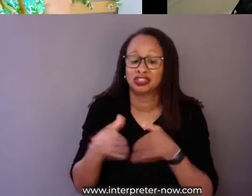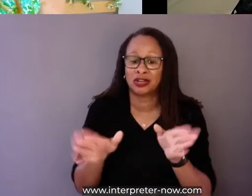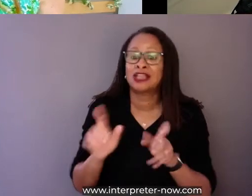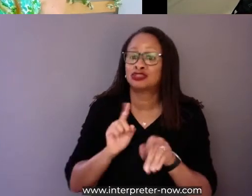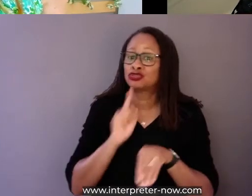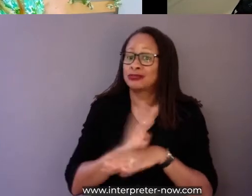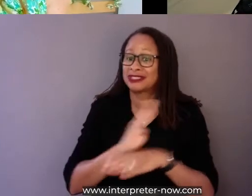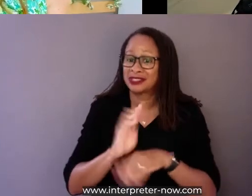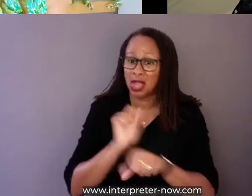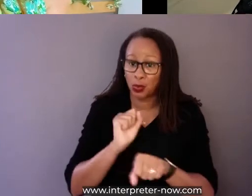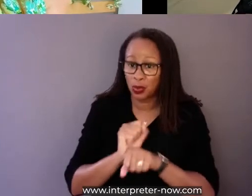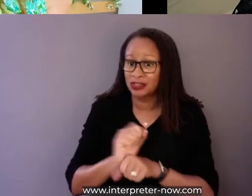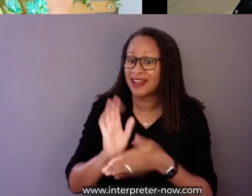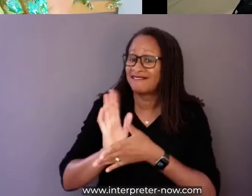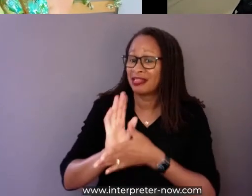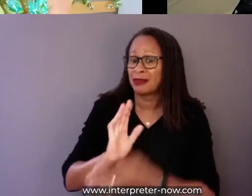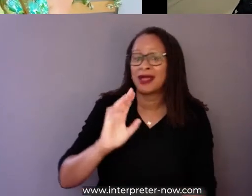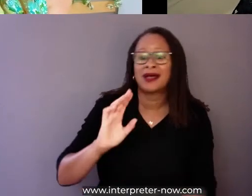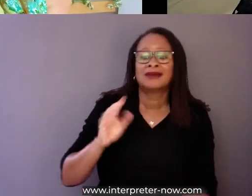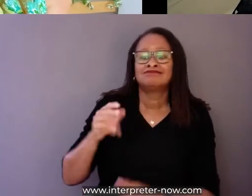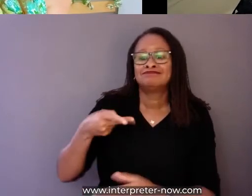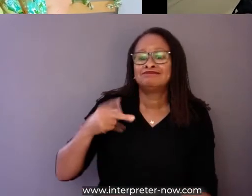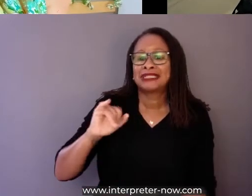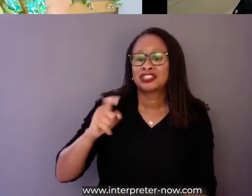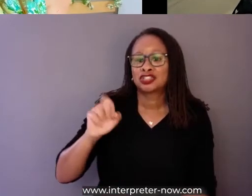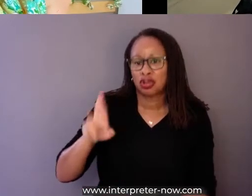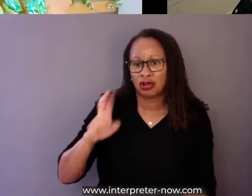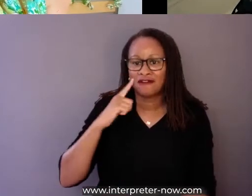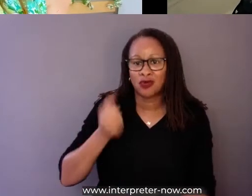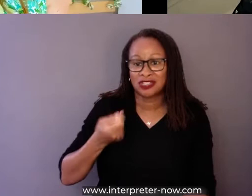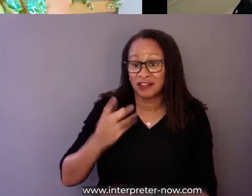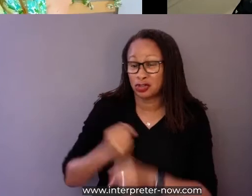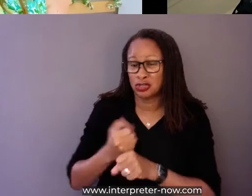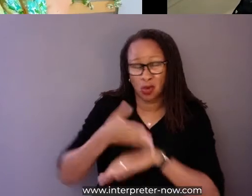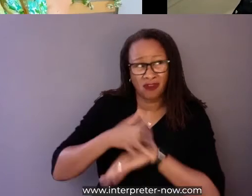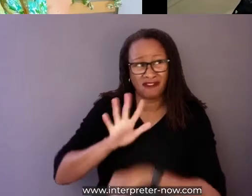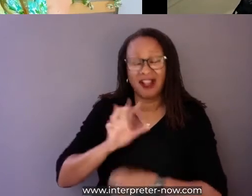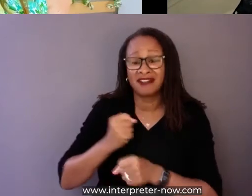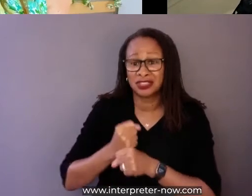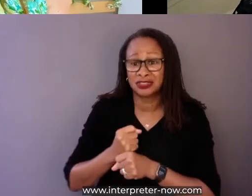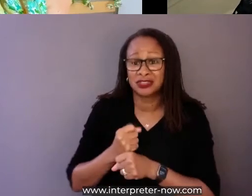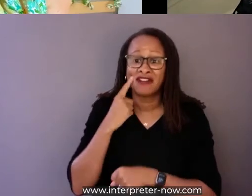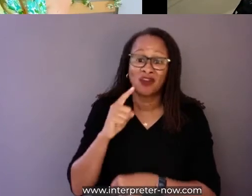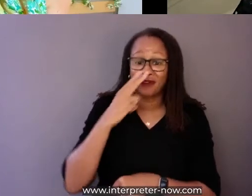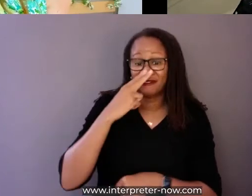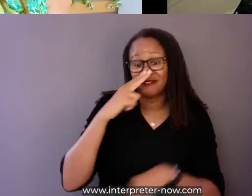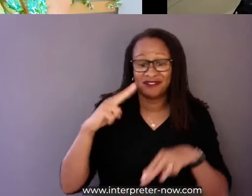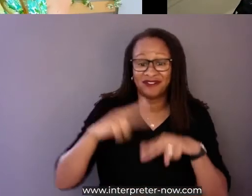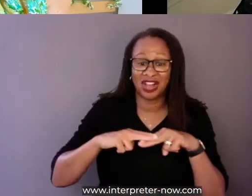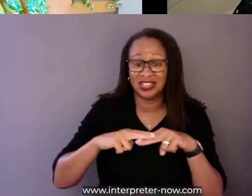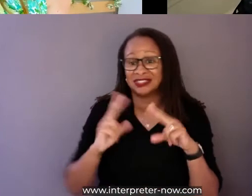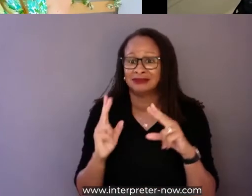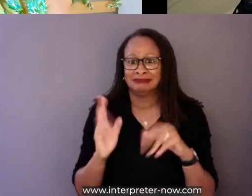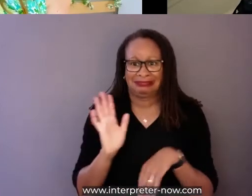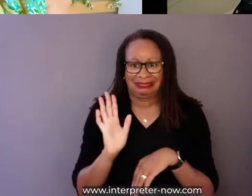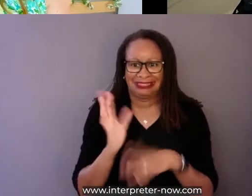So I worked at Pixar Animation Studios for several years, over five, and for fun dating myself